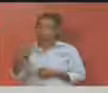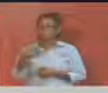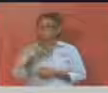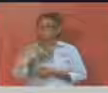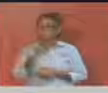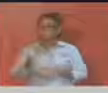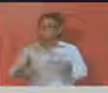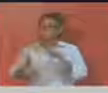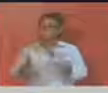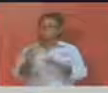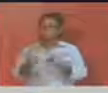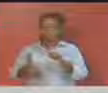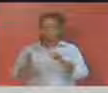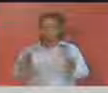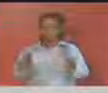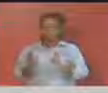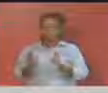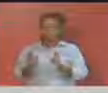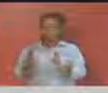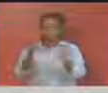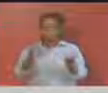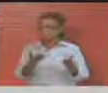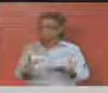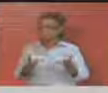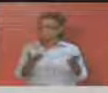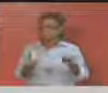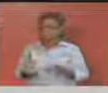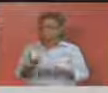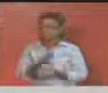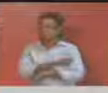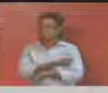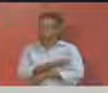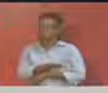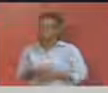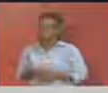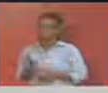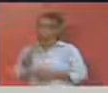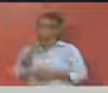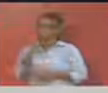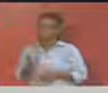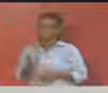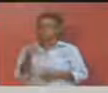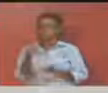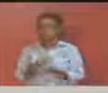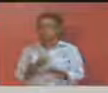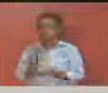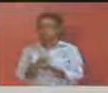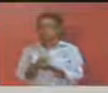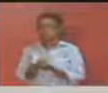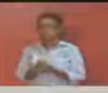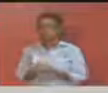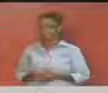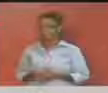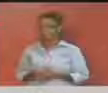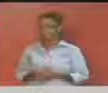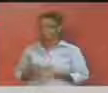unapproved vaccines into Trinidad and Tobago. You may win a race to start. You may look good in the short term.